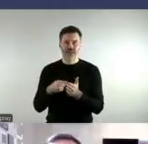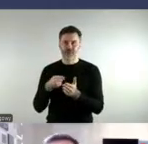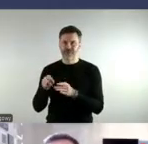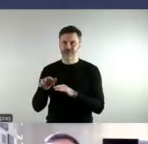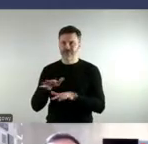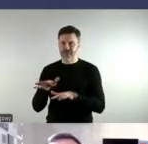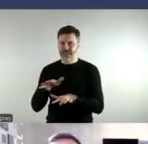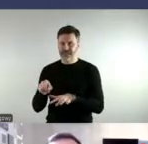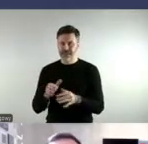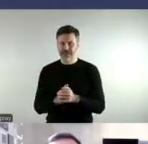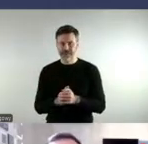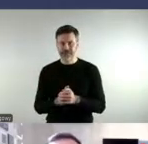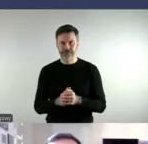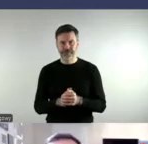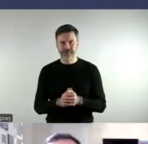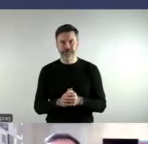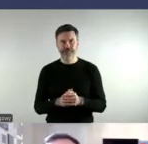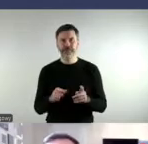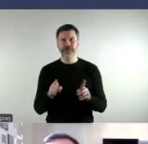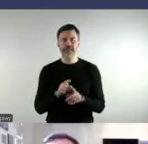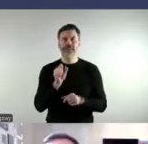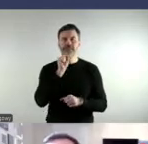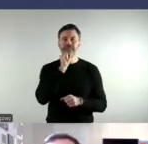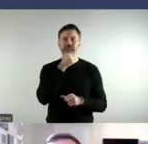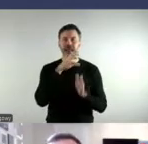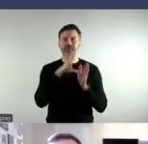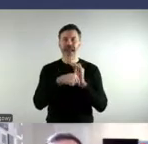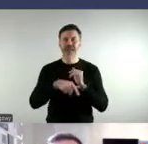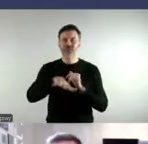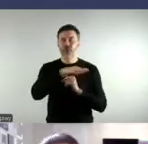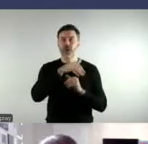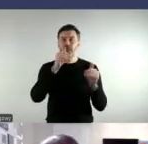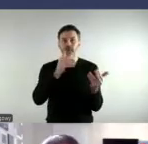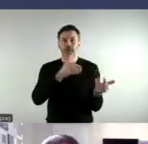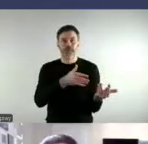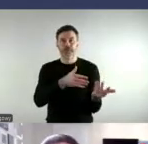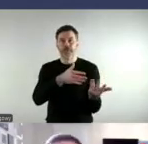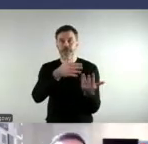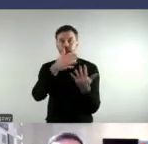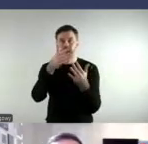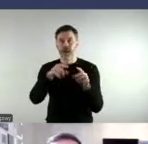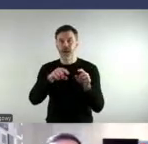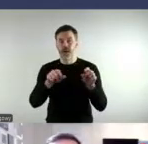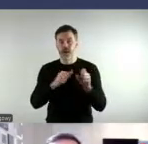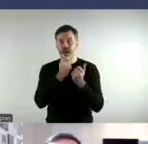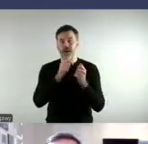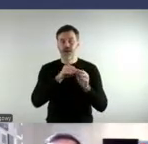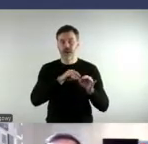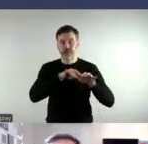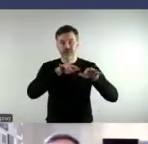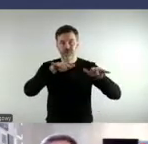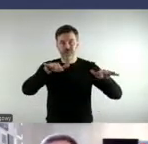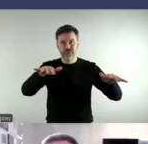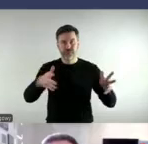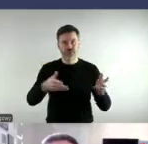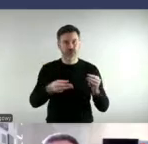And dość starej części zabudowy this is starostwiskiej, an która old part mogła mieć of the old town, which duże might be really zdarzenie dangerous generujące dość duże problemy, a